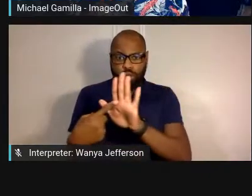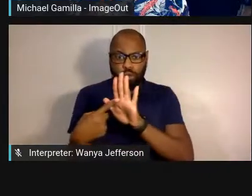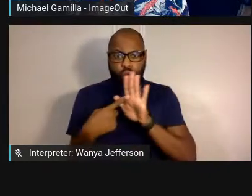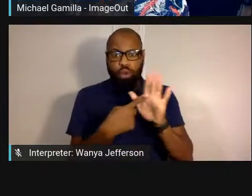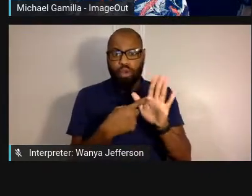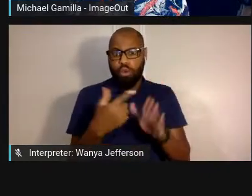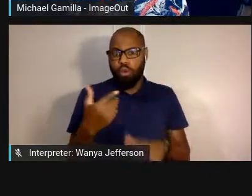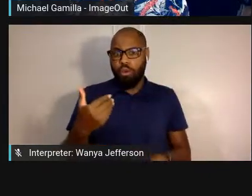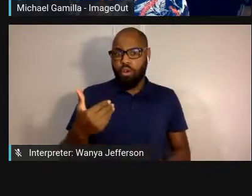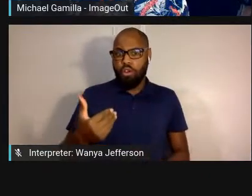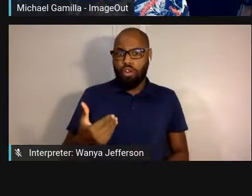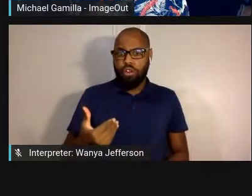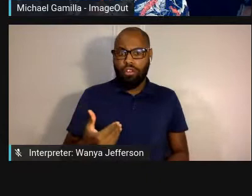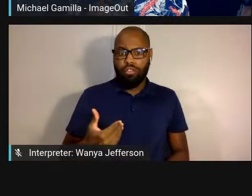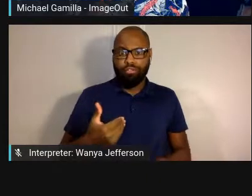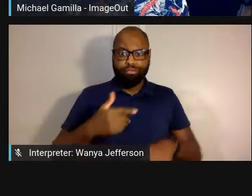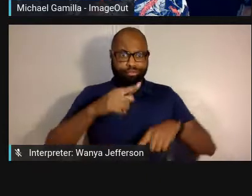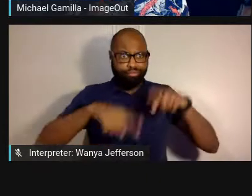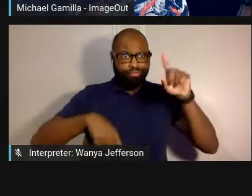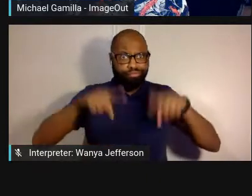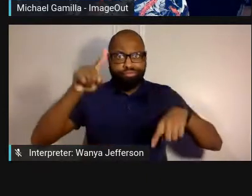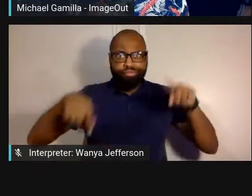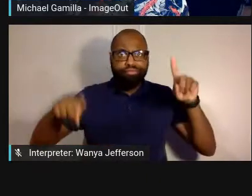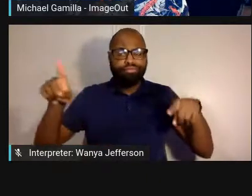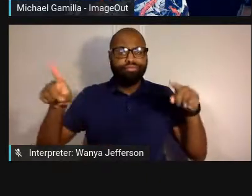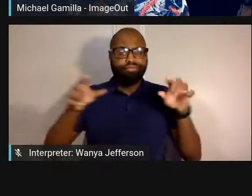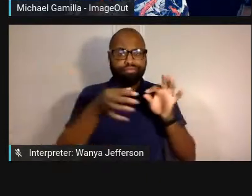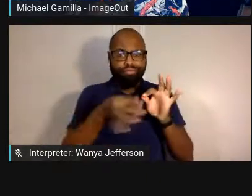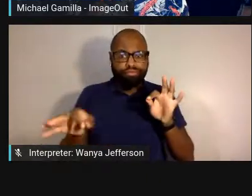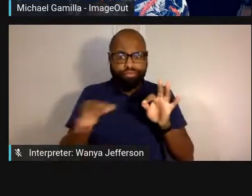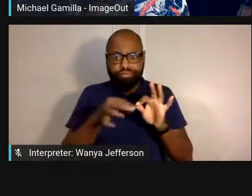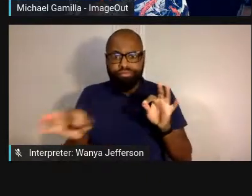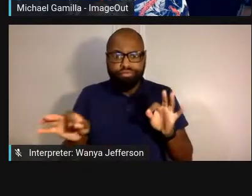beyond the barriers of language as a love story.